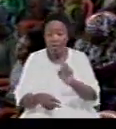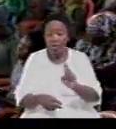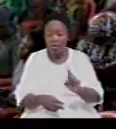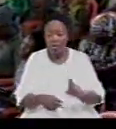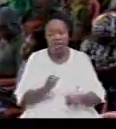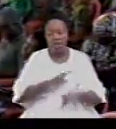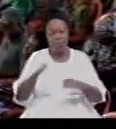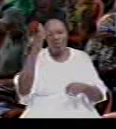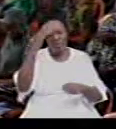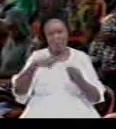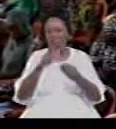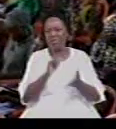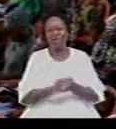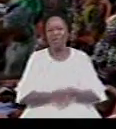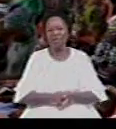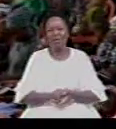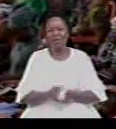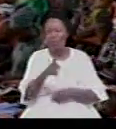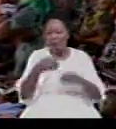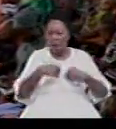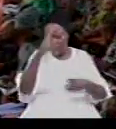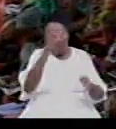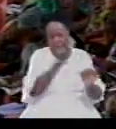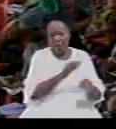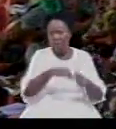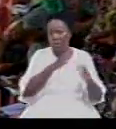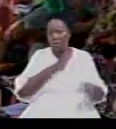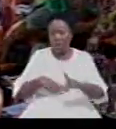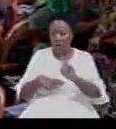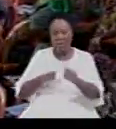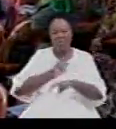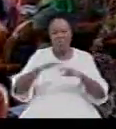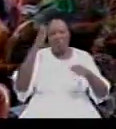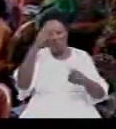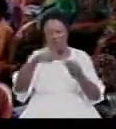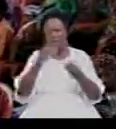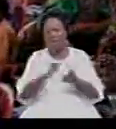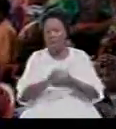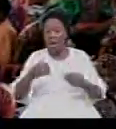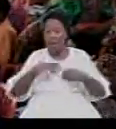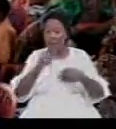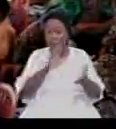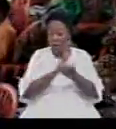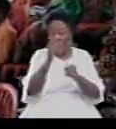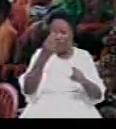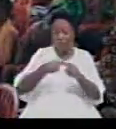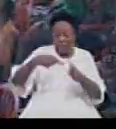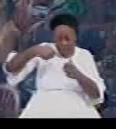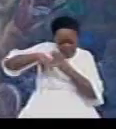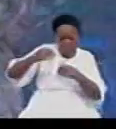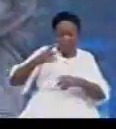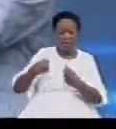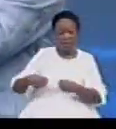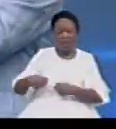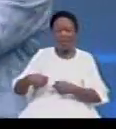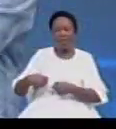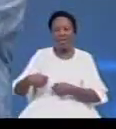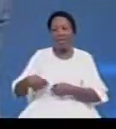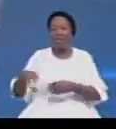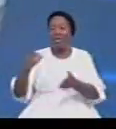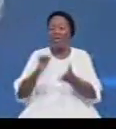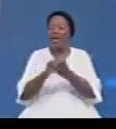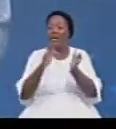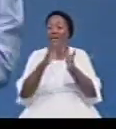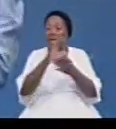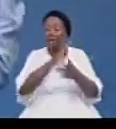one. Do you have faith in Christ? They don't know about that. Have you believed what, from the depth of your heart, that Christ